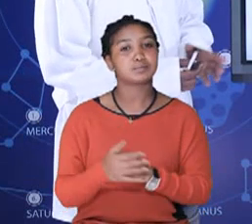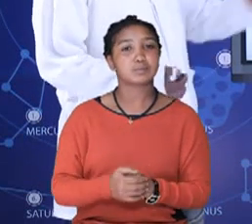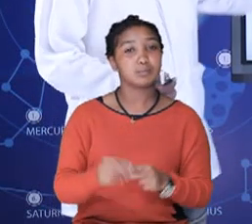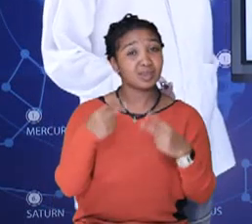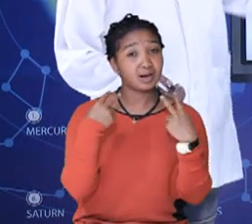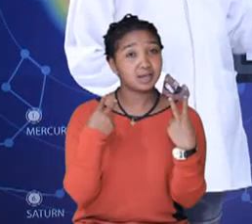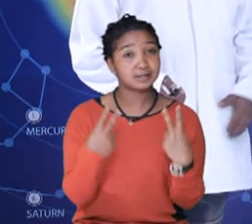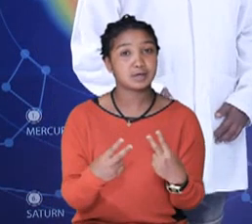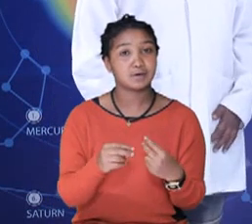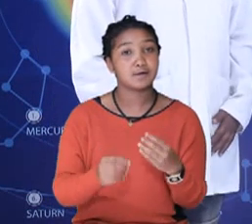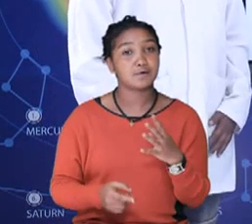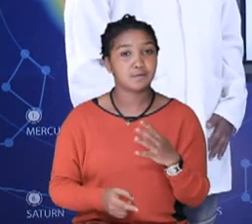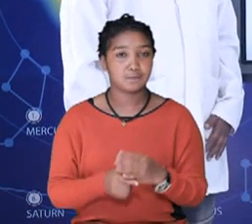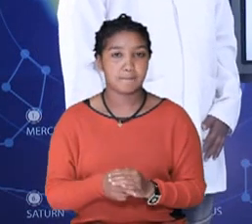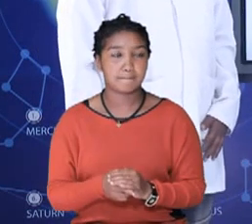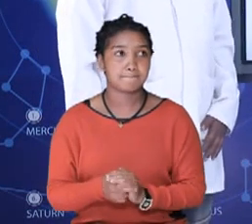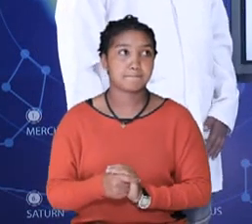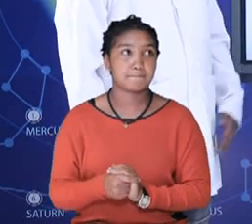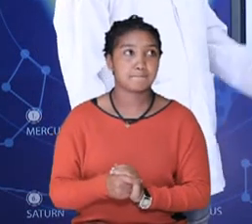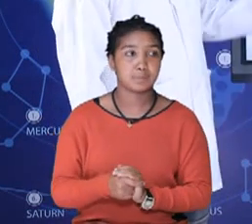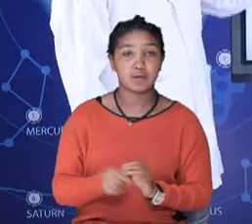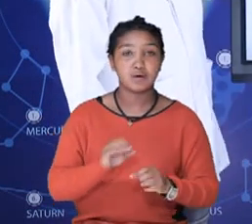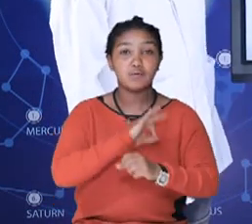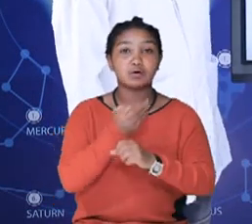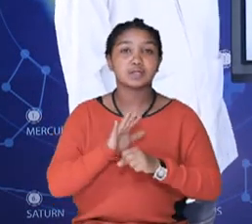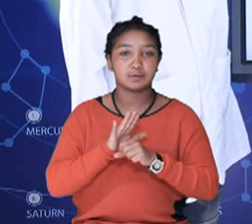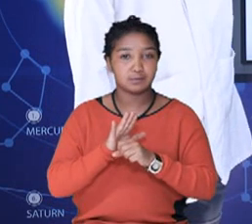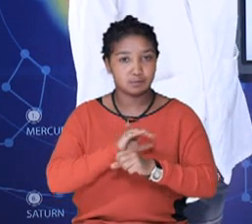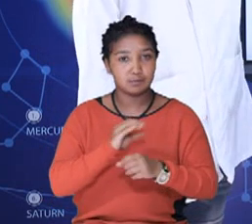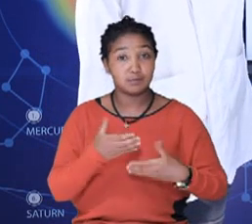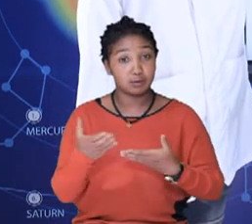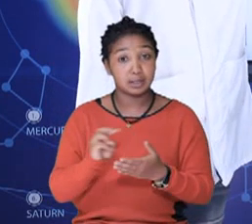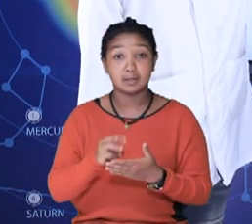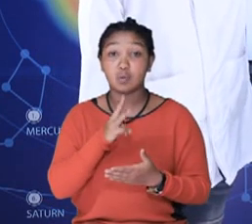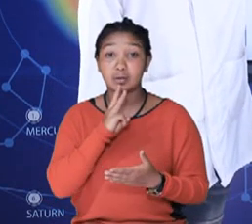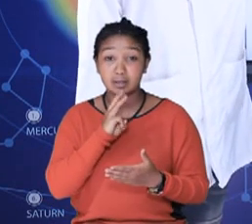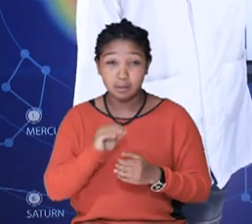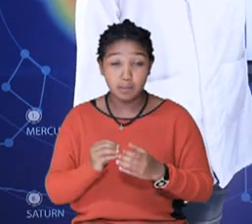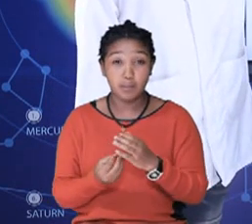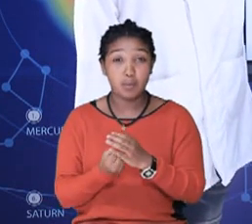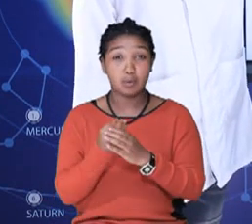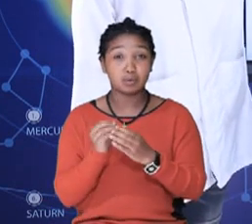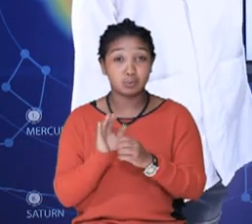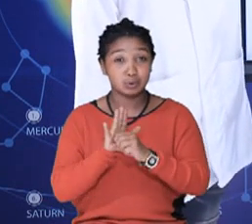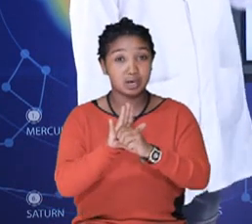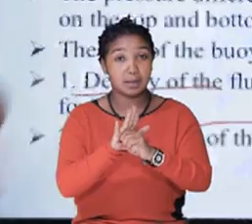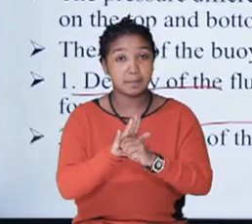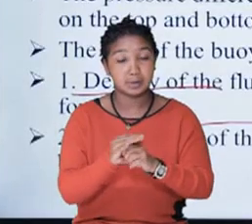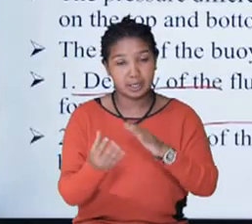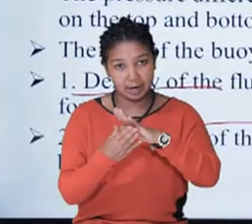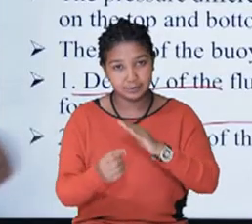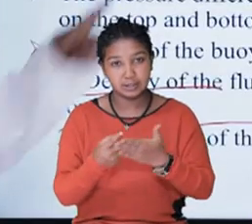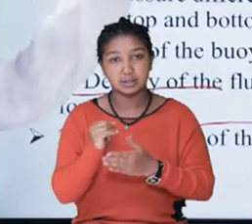So let's see force in fluid. There is a force from the water that push up acting on